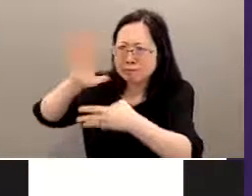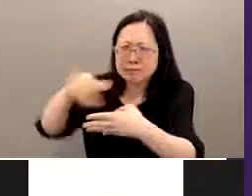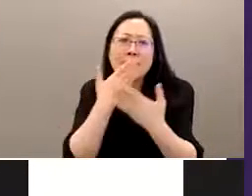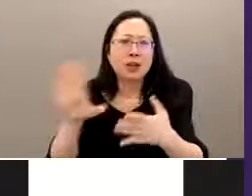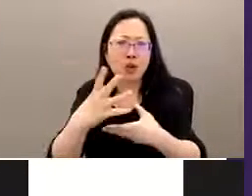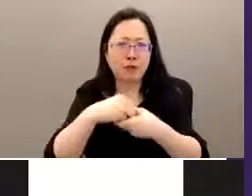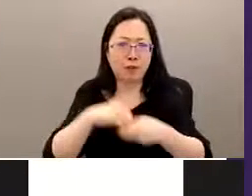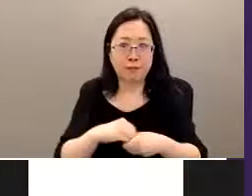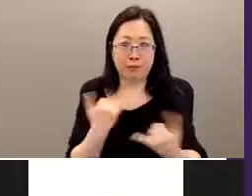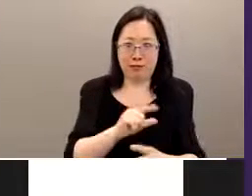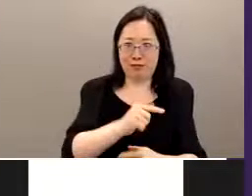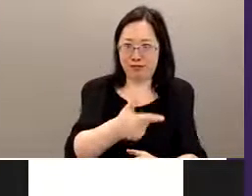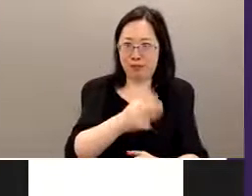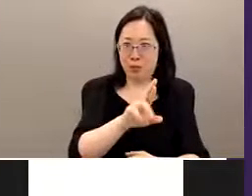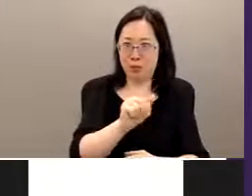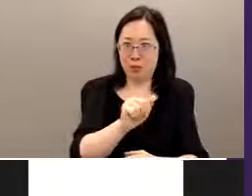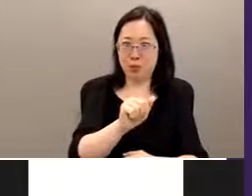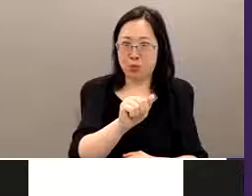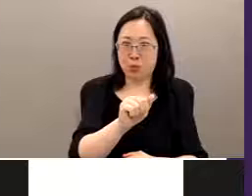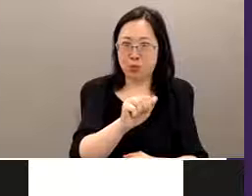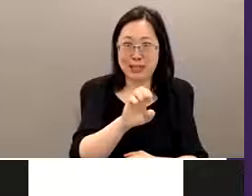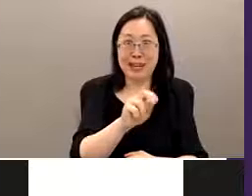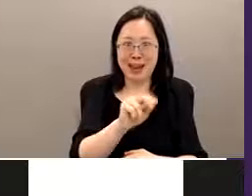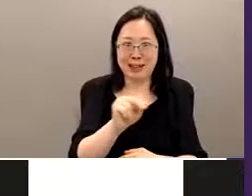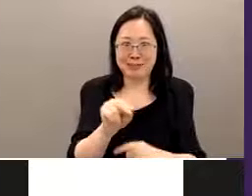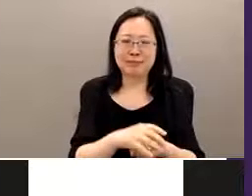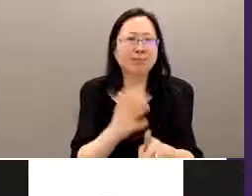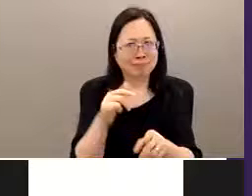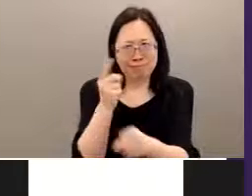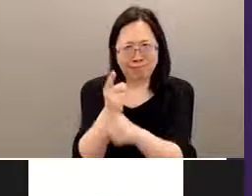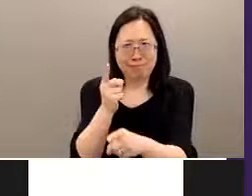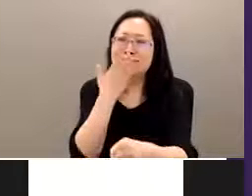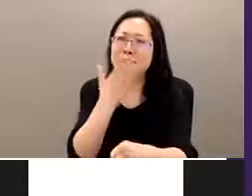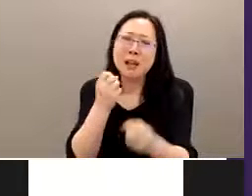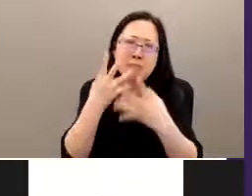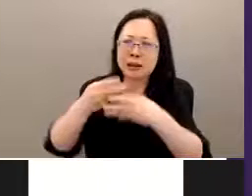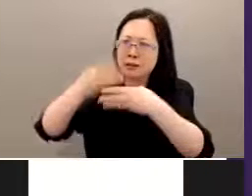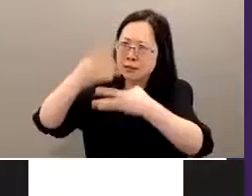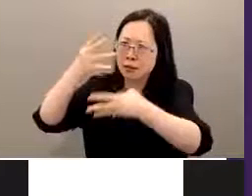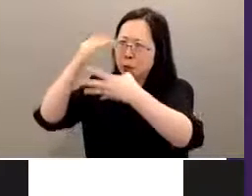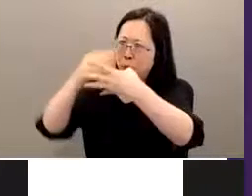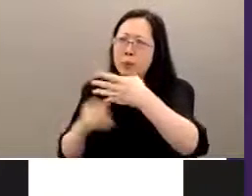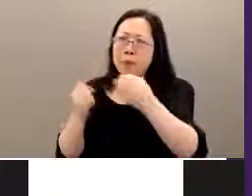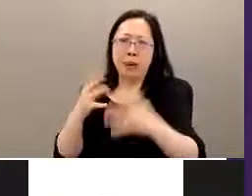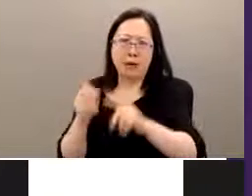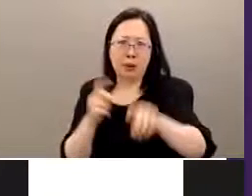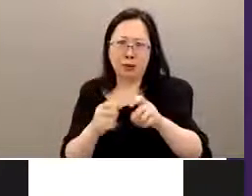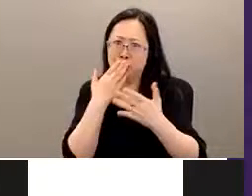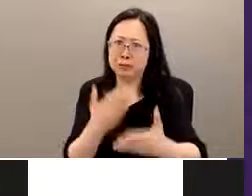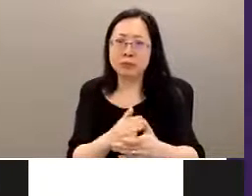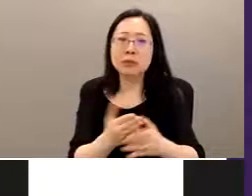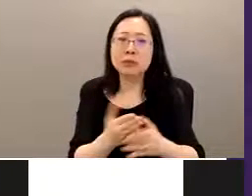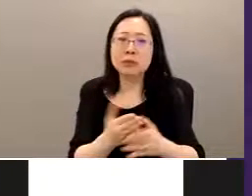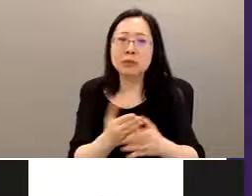Rayanne? Yeah, thank you so much for all those great questions, as Benedict mentioned. Some people were asking about resources